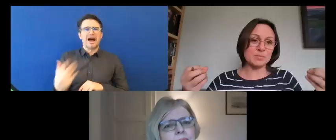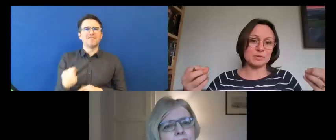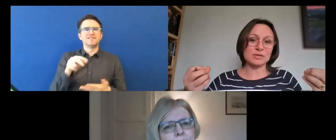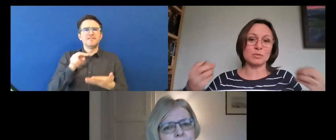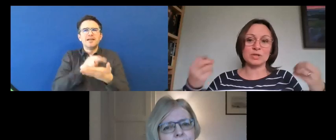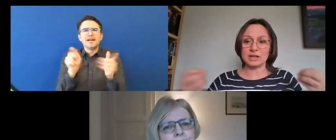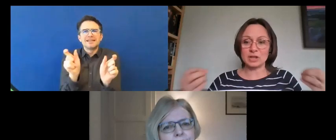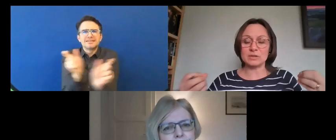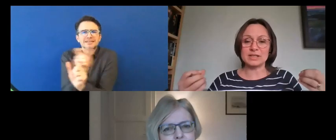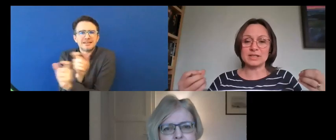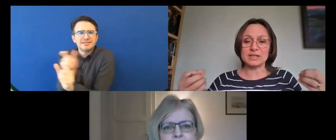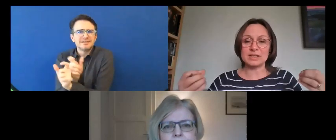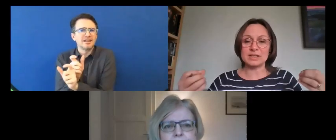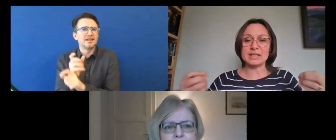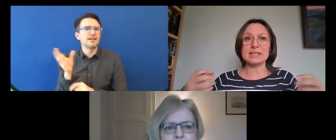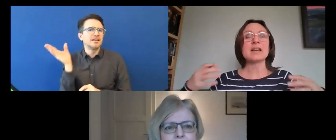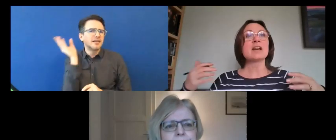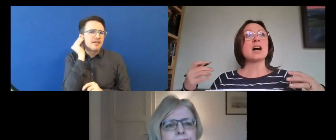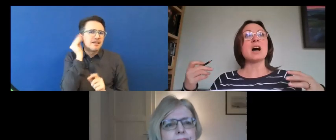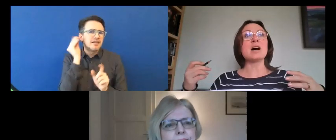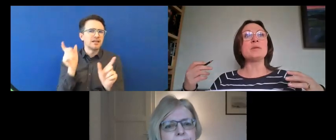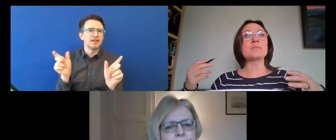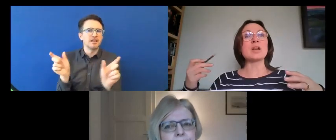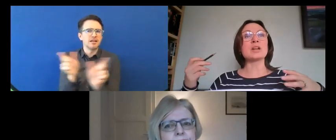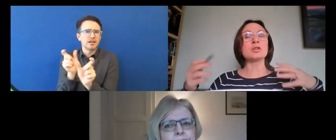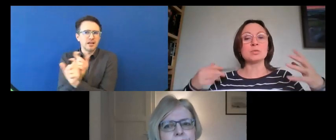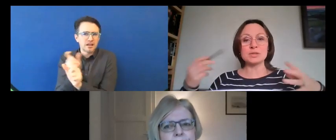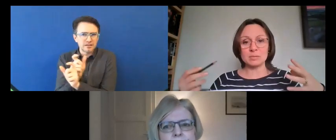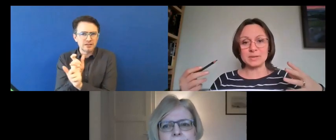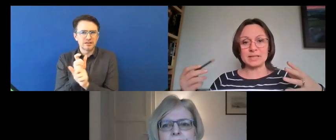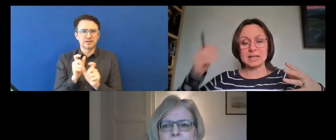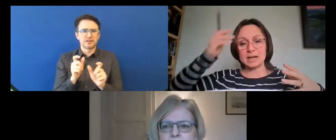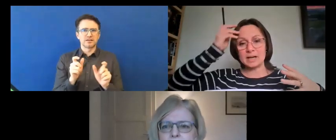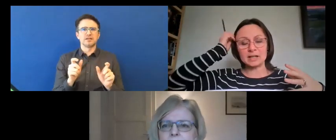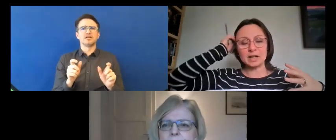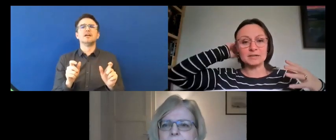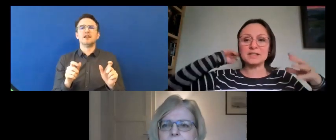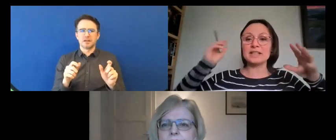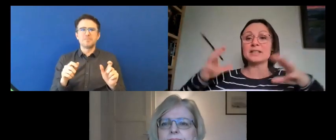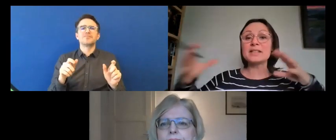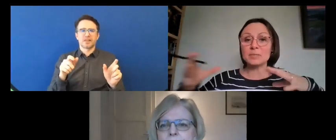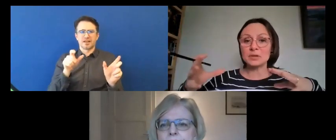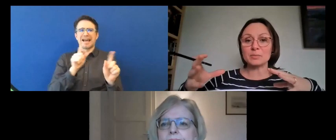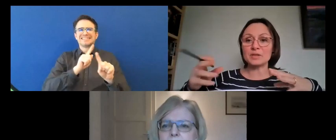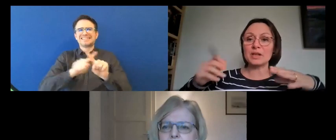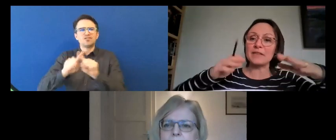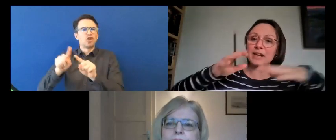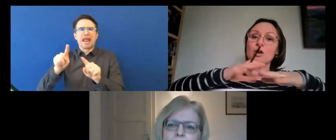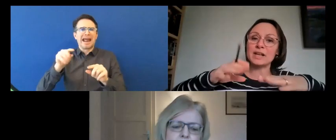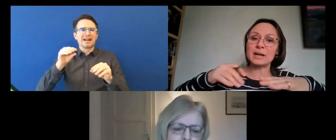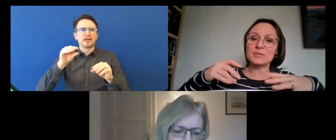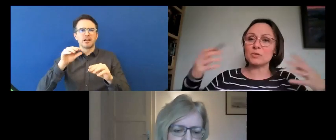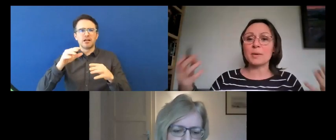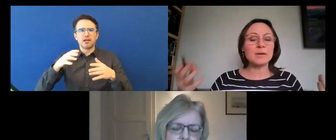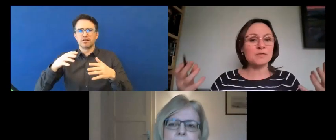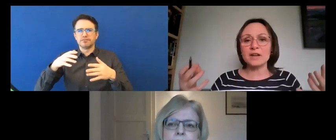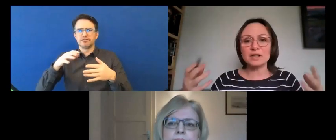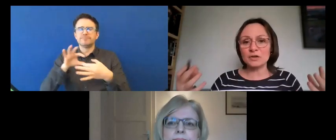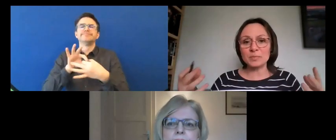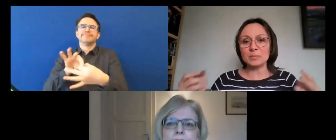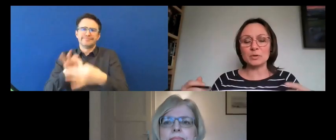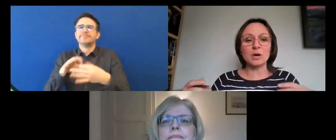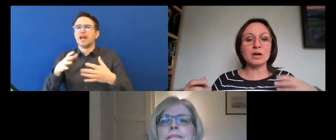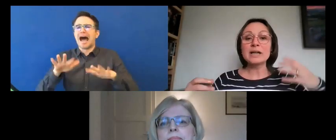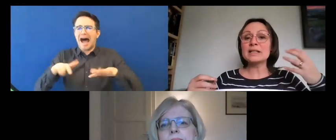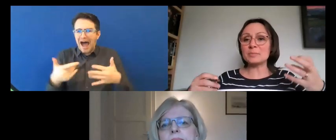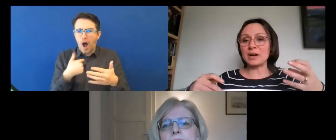call labels or diagnoses disease could also be kind of seen as symptoms and they overlap. So you find